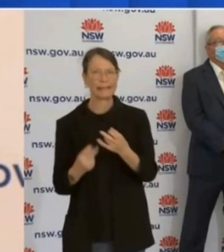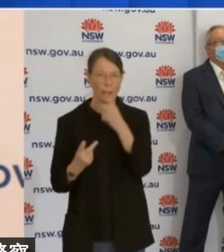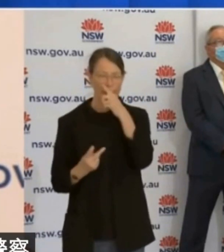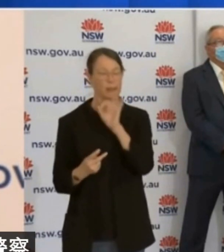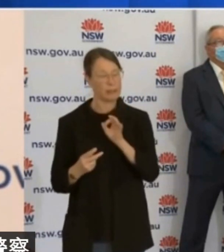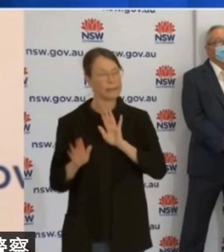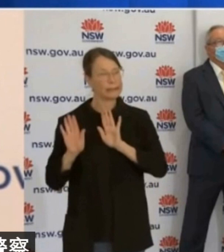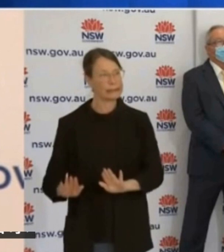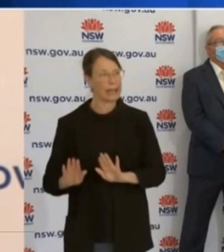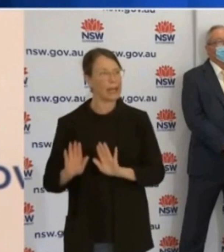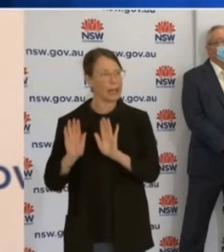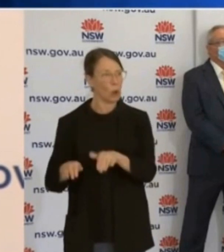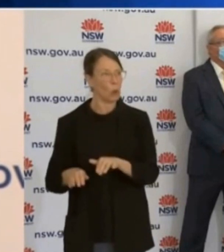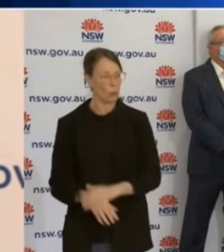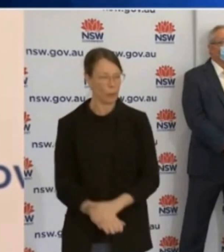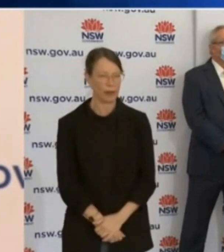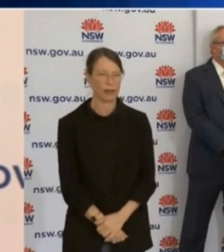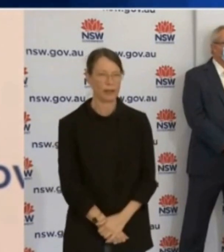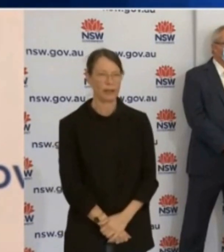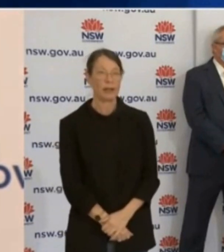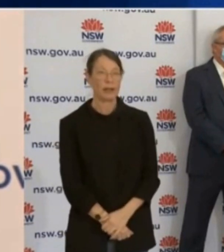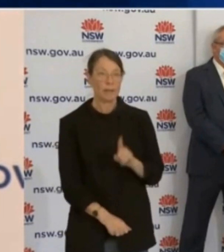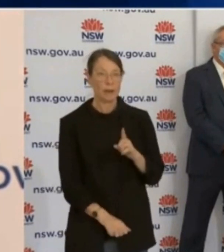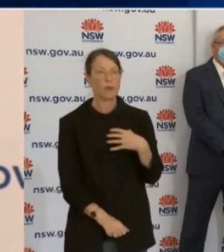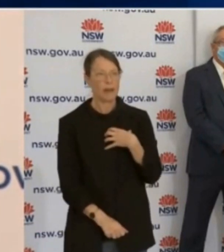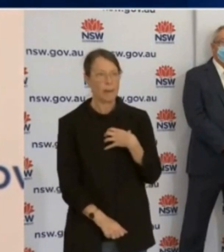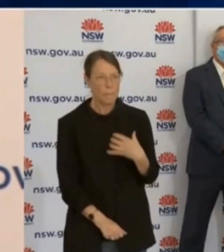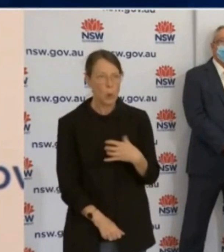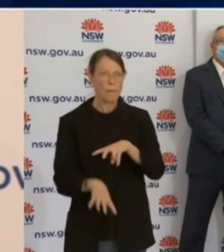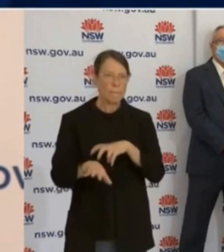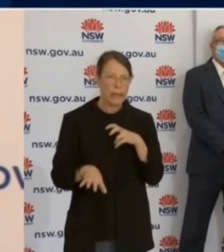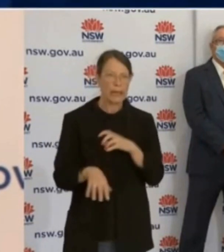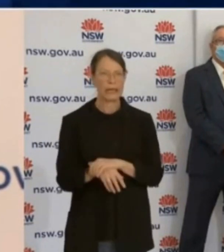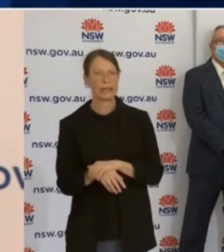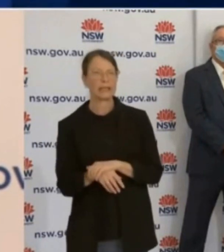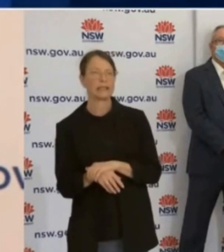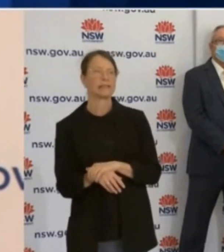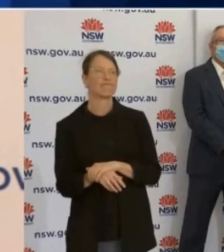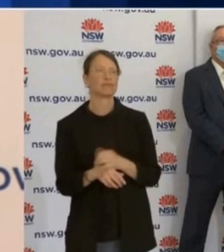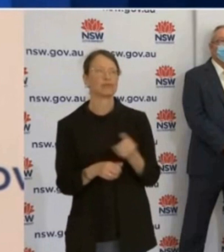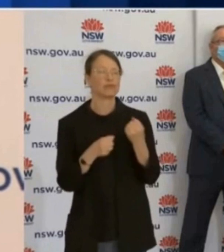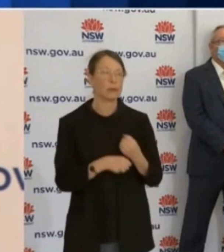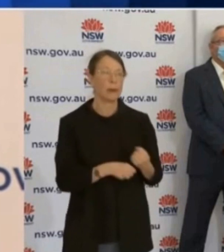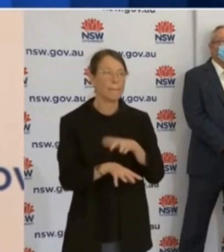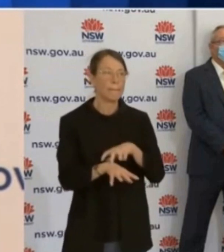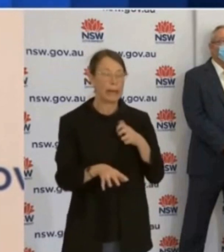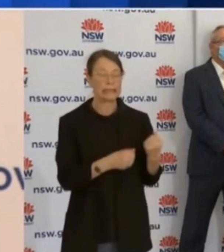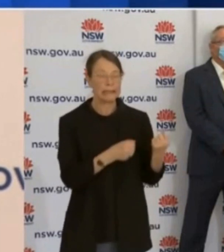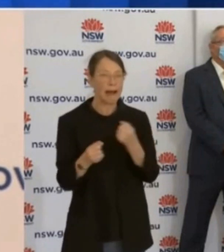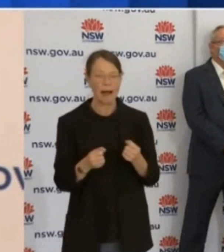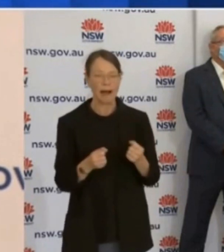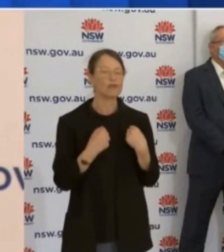significant police presence, Traffic and Highway Patrol, local police, our Transport Command, in pulling